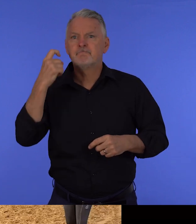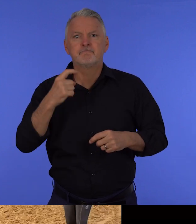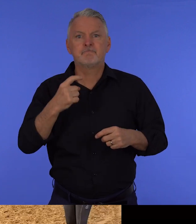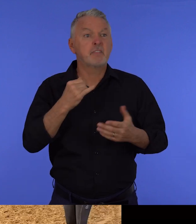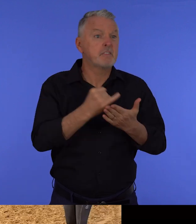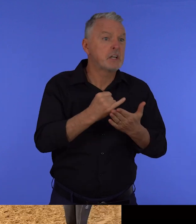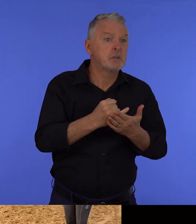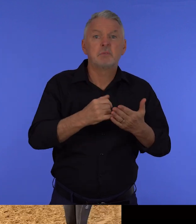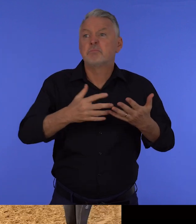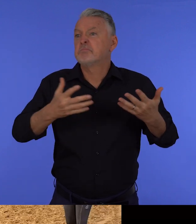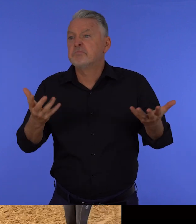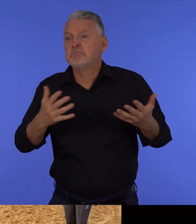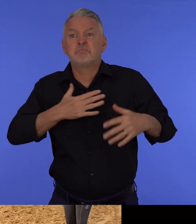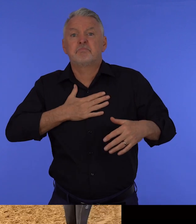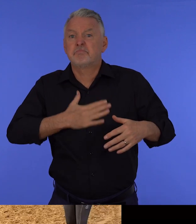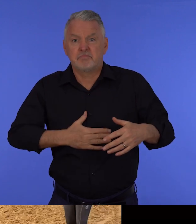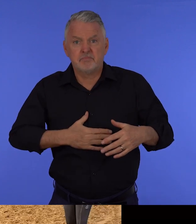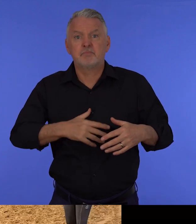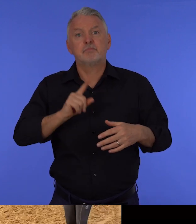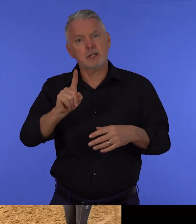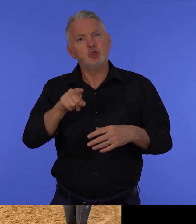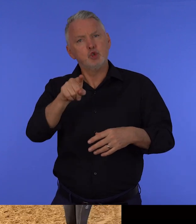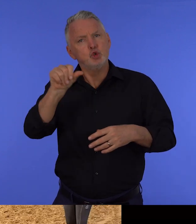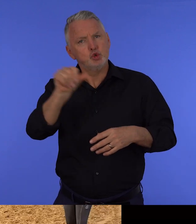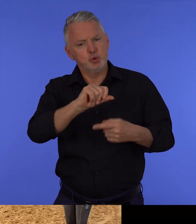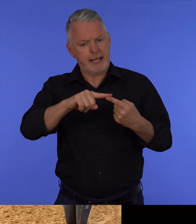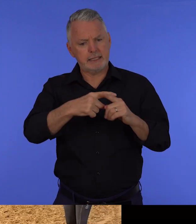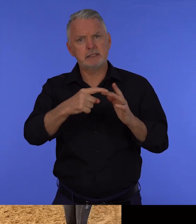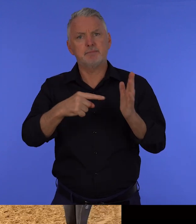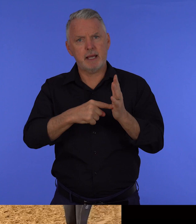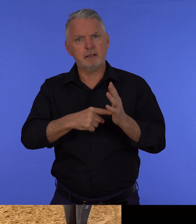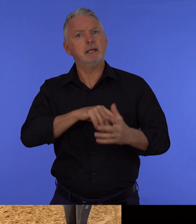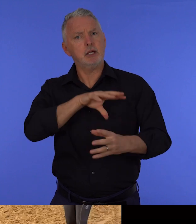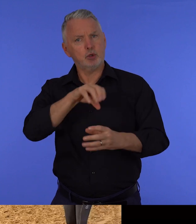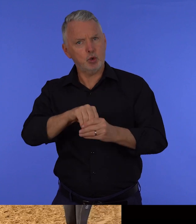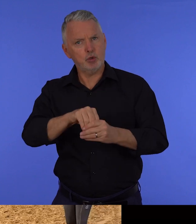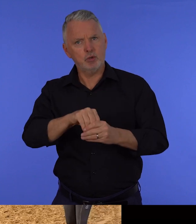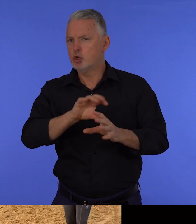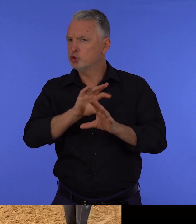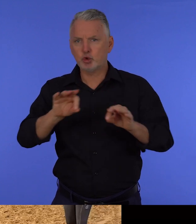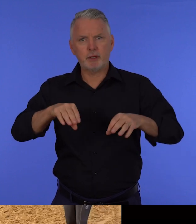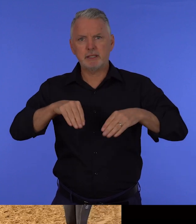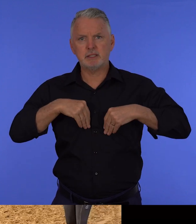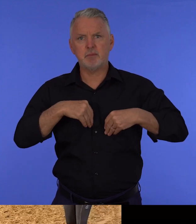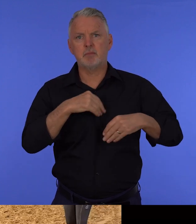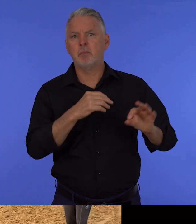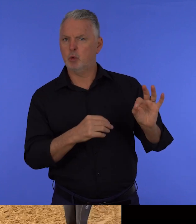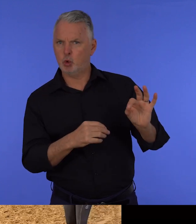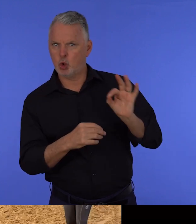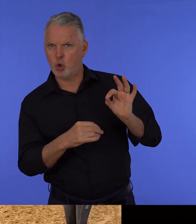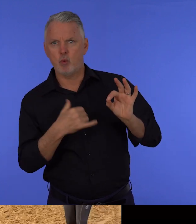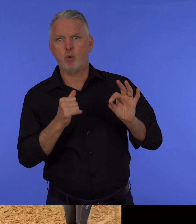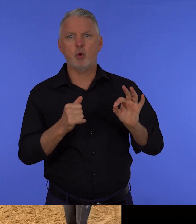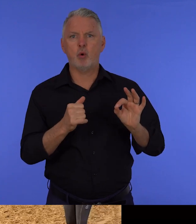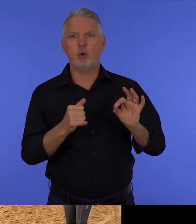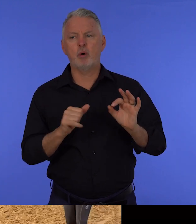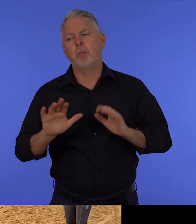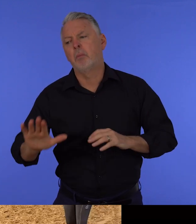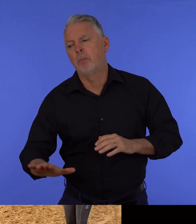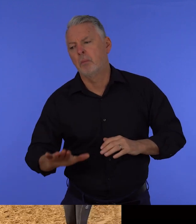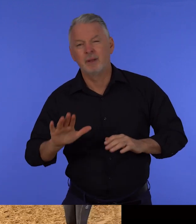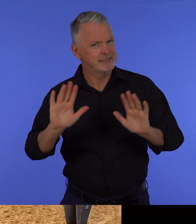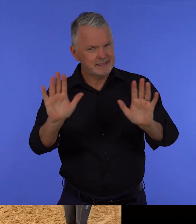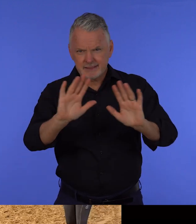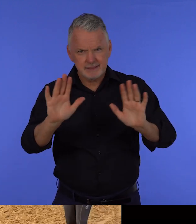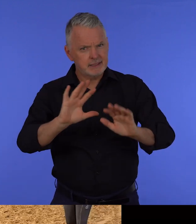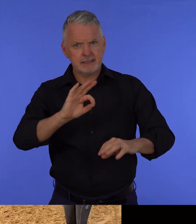don't work, try something else. Expect that you be included, but also